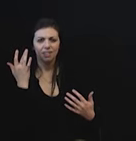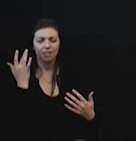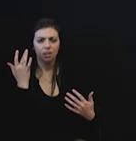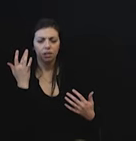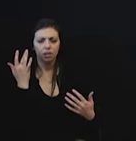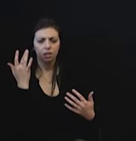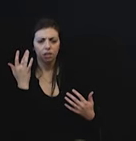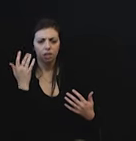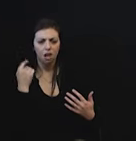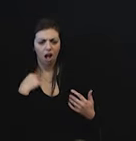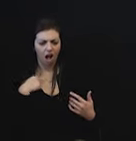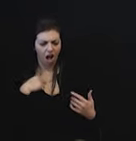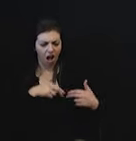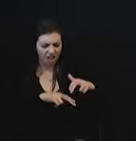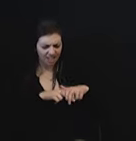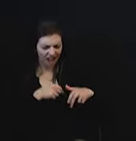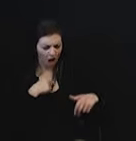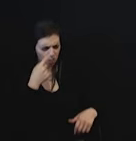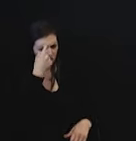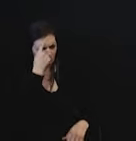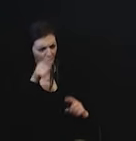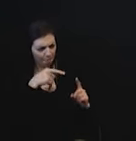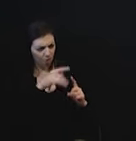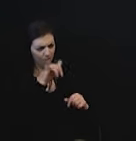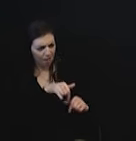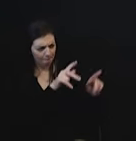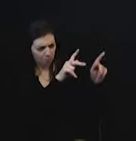I sat there and I thought about that person in the Middle East.